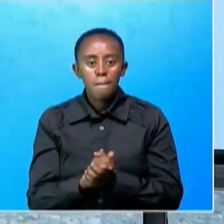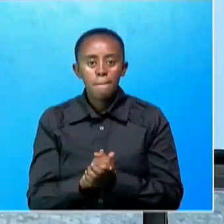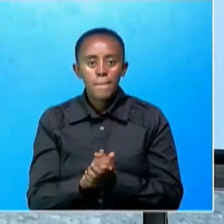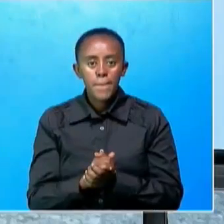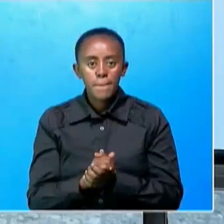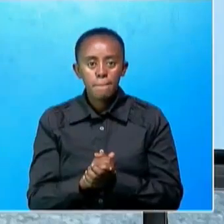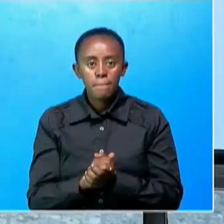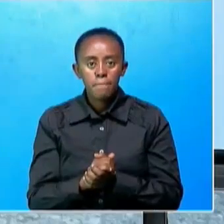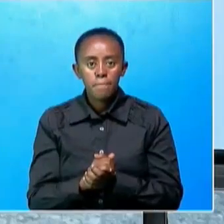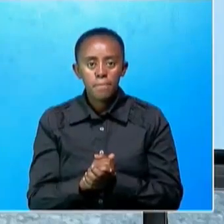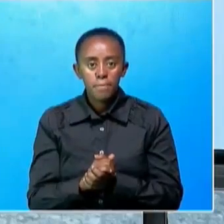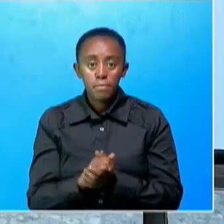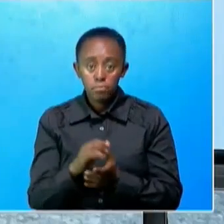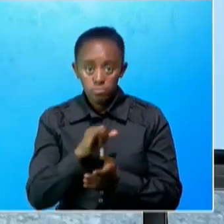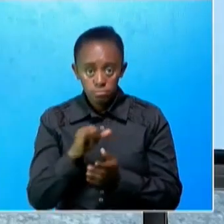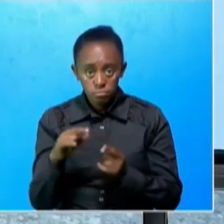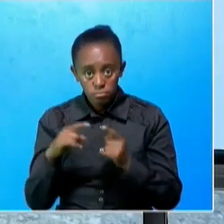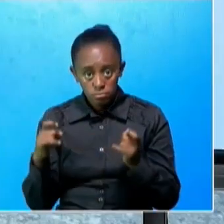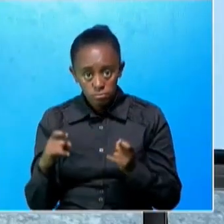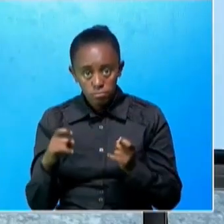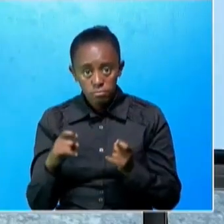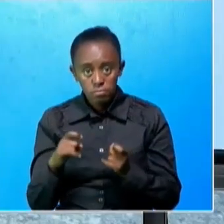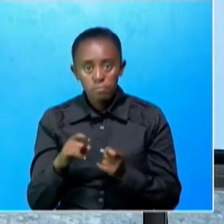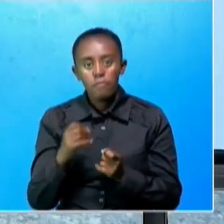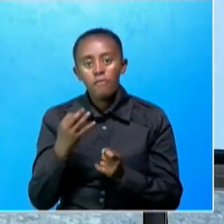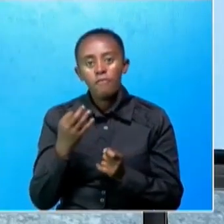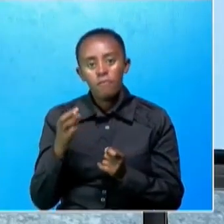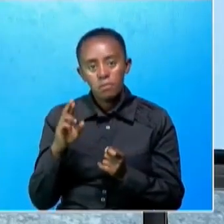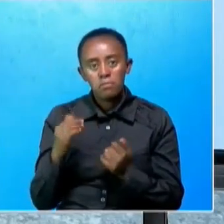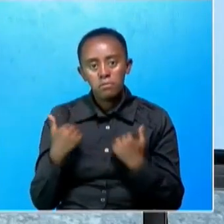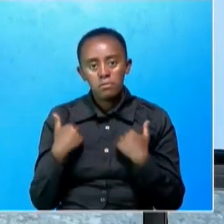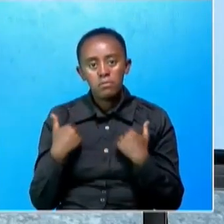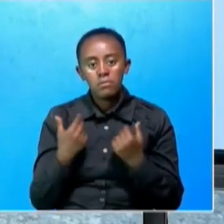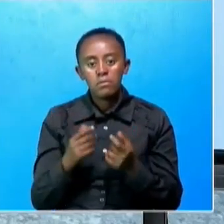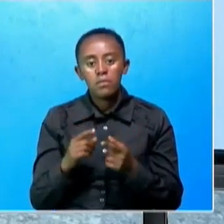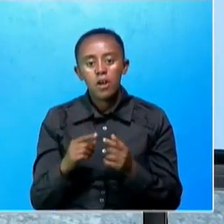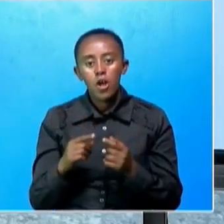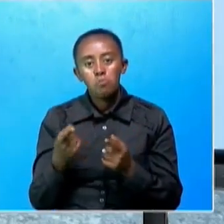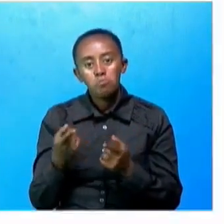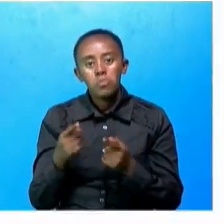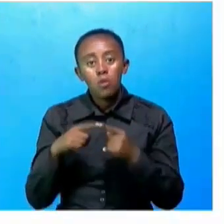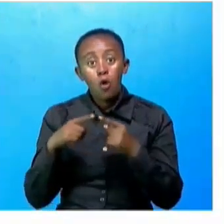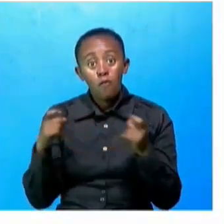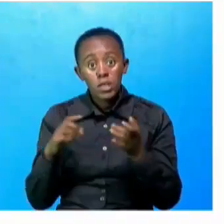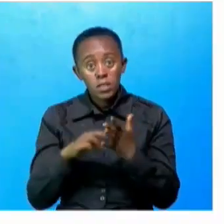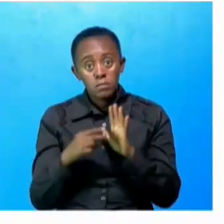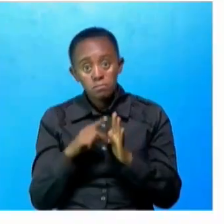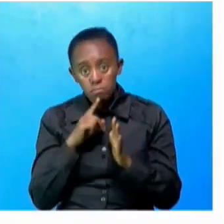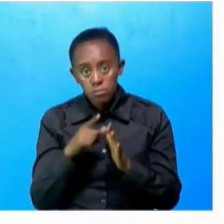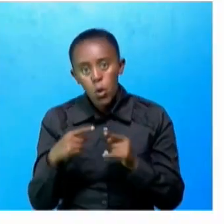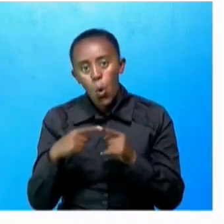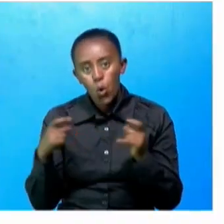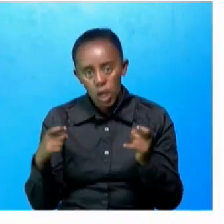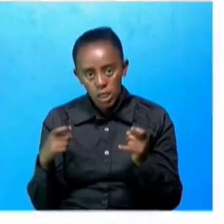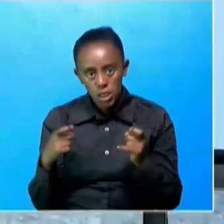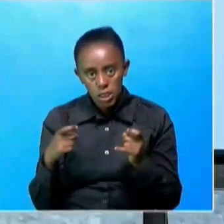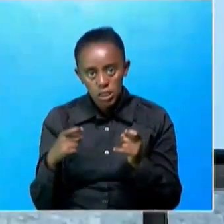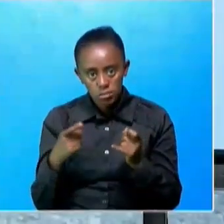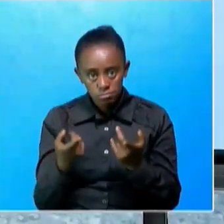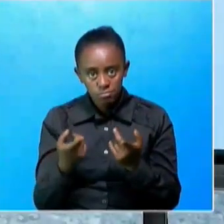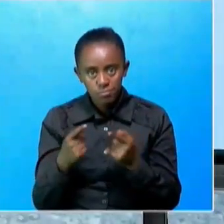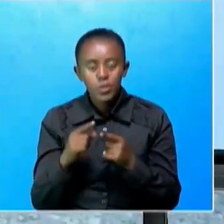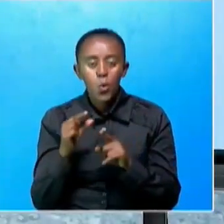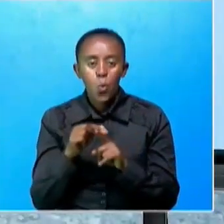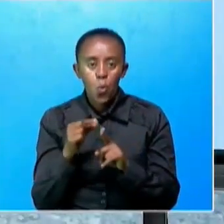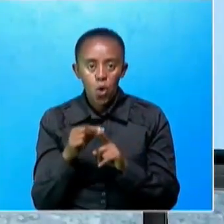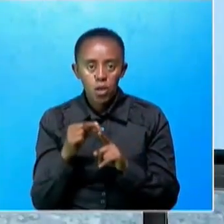Birds have feathers. Conversely, bats have fur. Still now, conversely is a contrasting what?